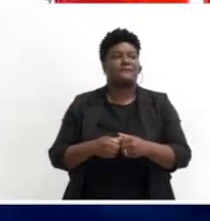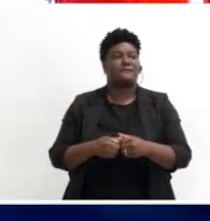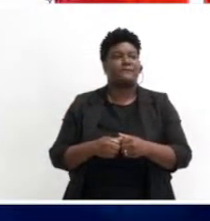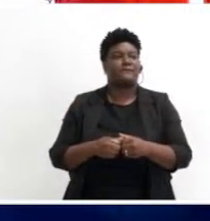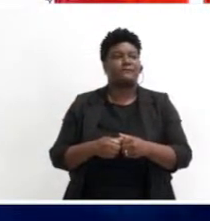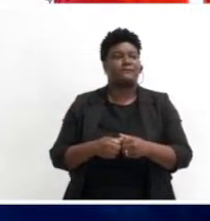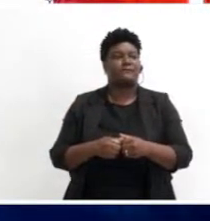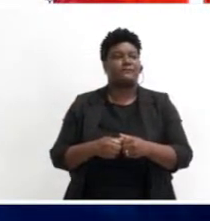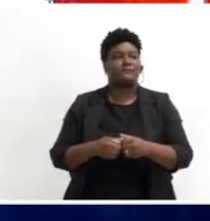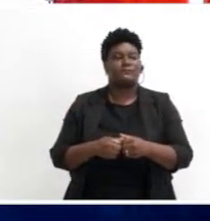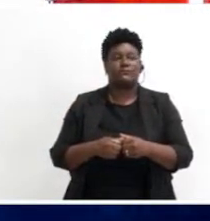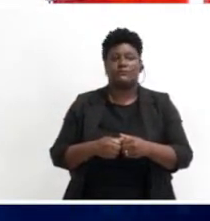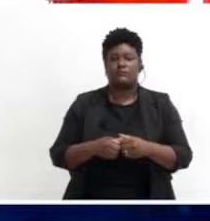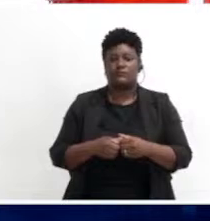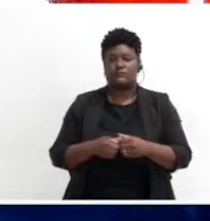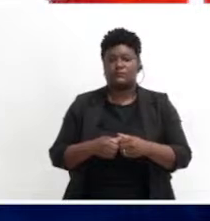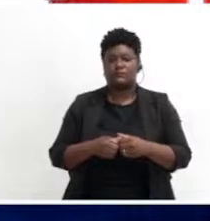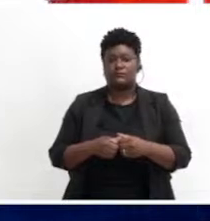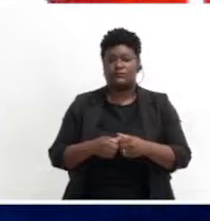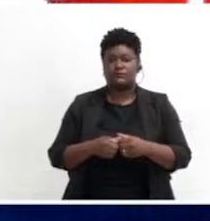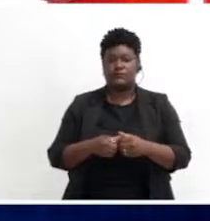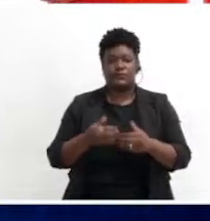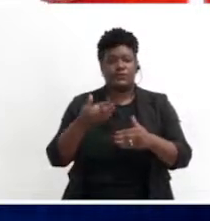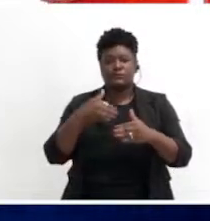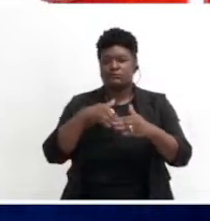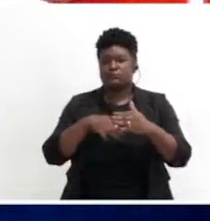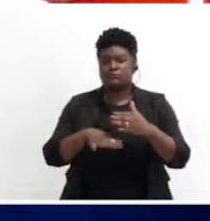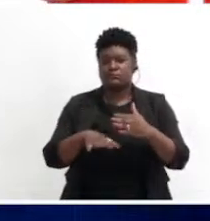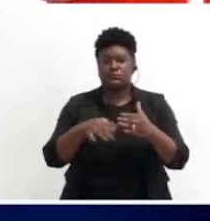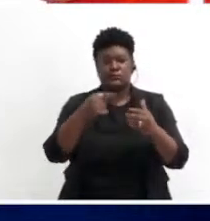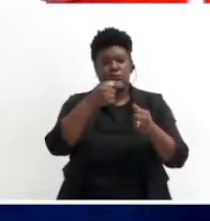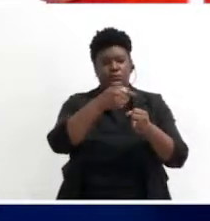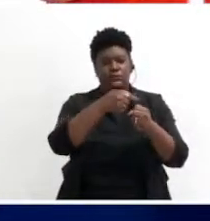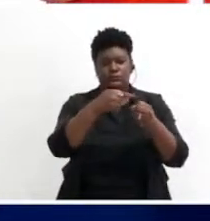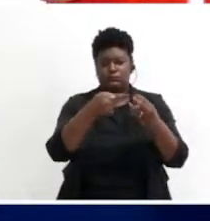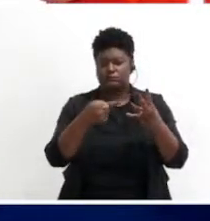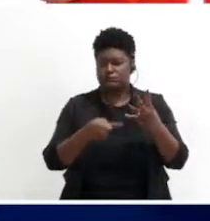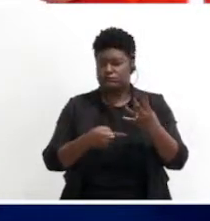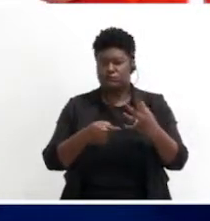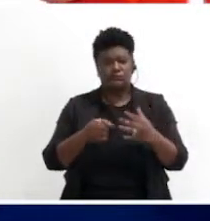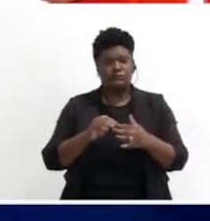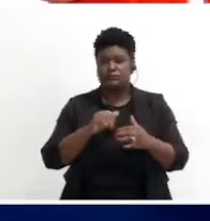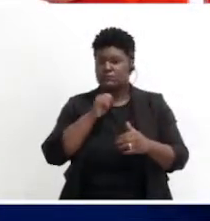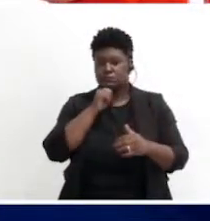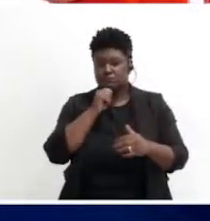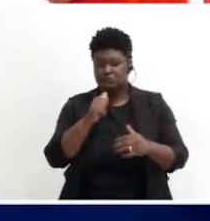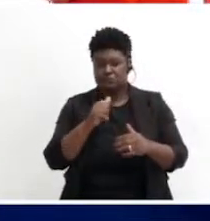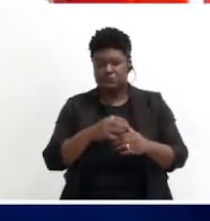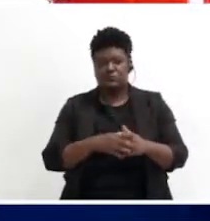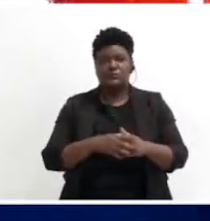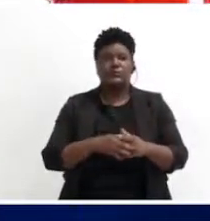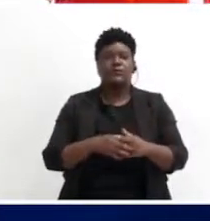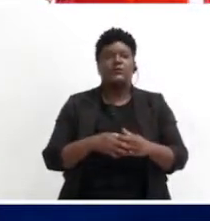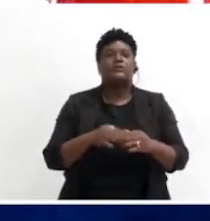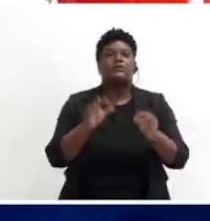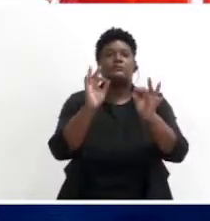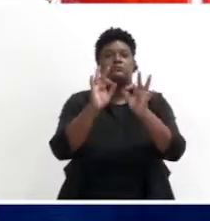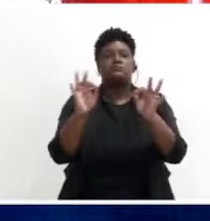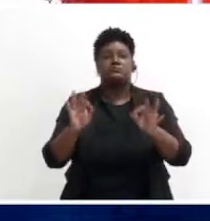I won't go into all the detail here, but there's a kind of a prescribed way to go through a soldering process, a preheat and